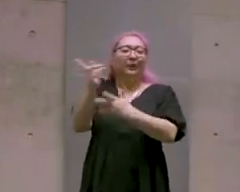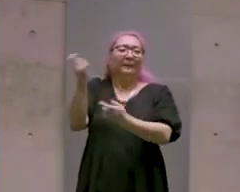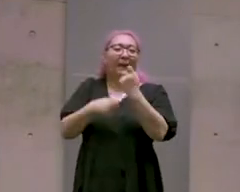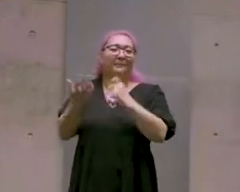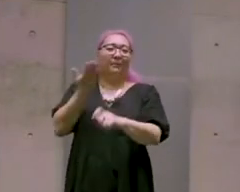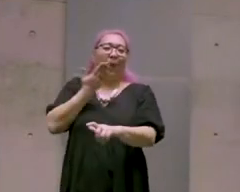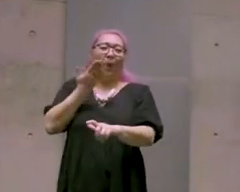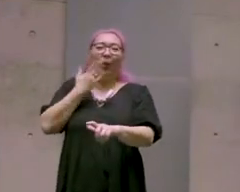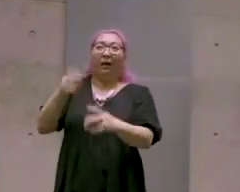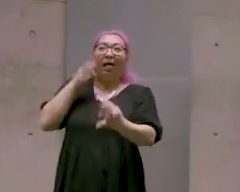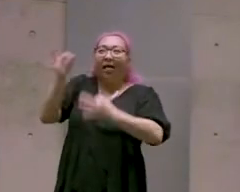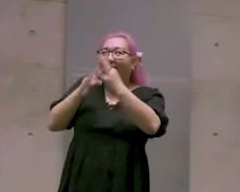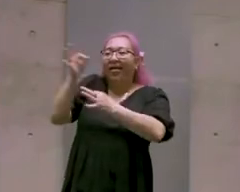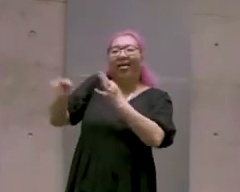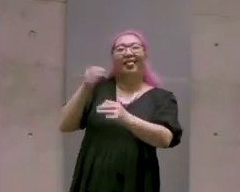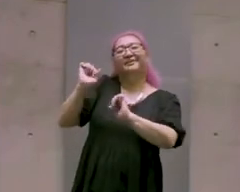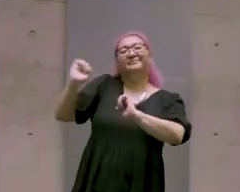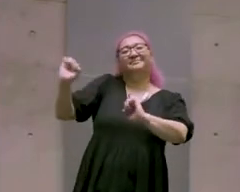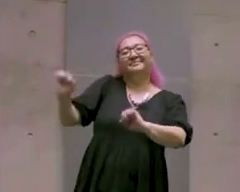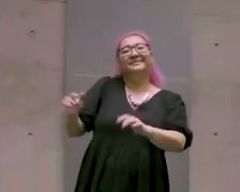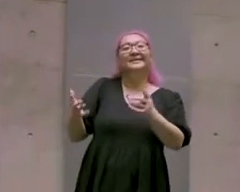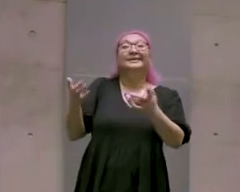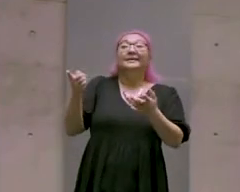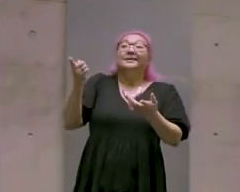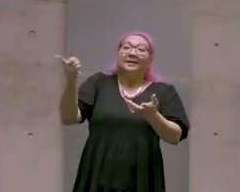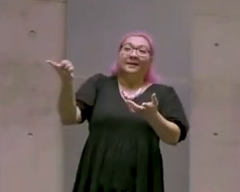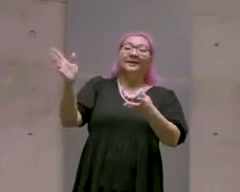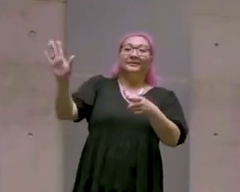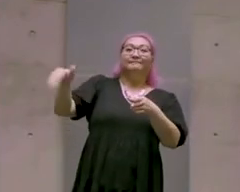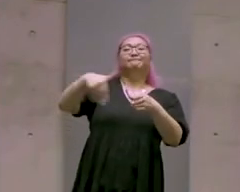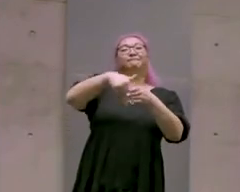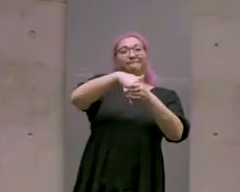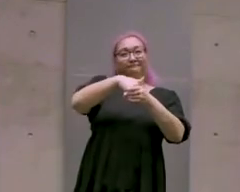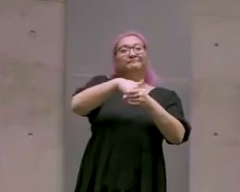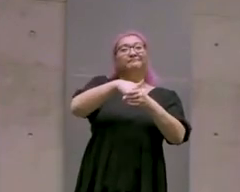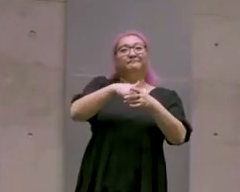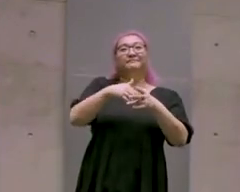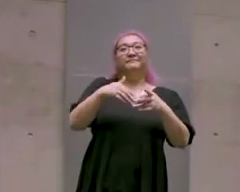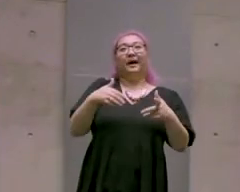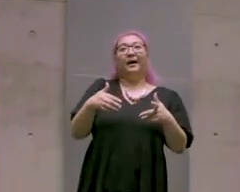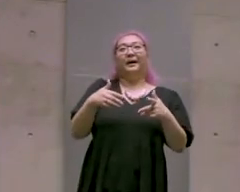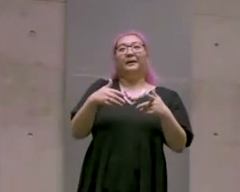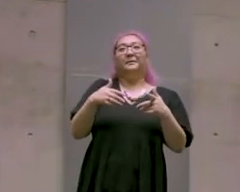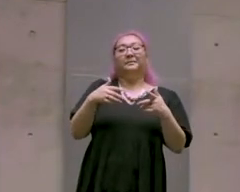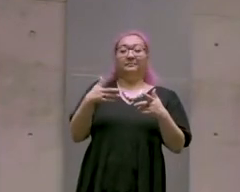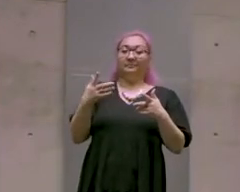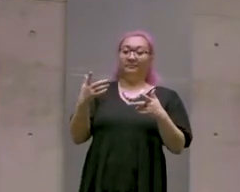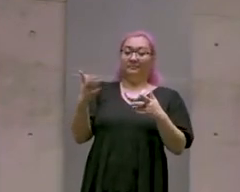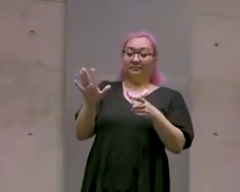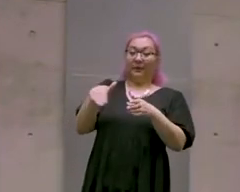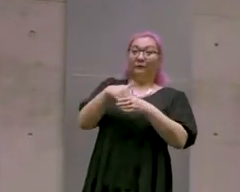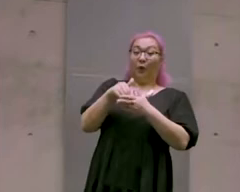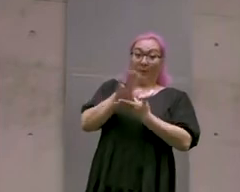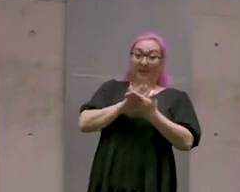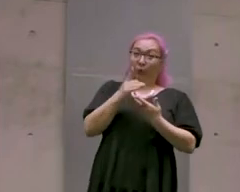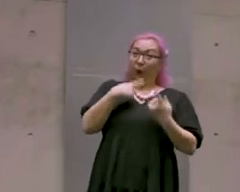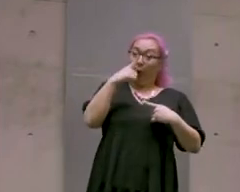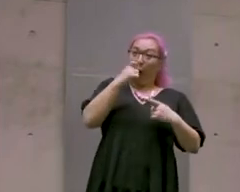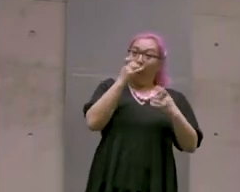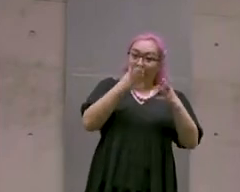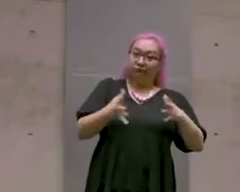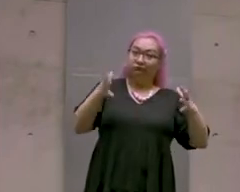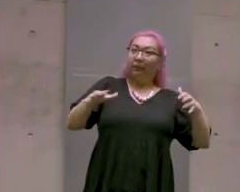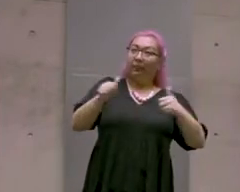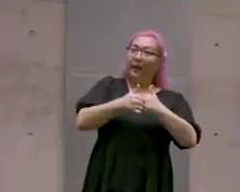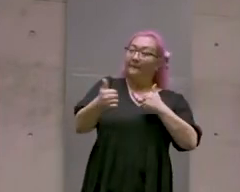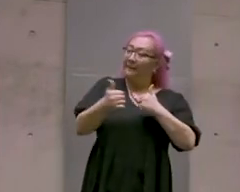that was obviously one that made sense and kind of let us take a moment and kind of start building up the company. Then we moved to the circular games, which